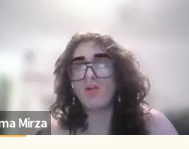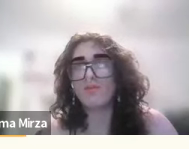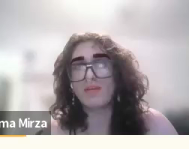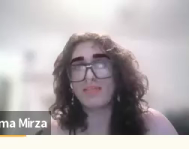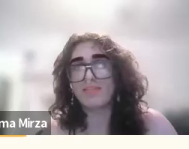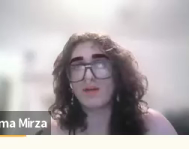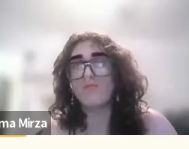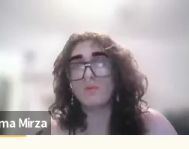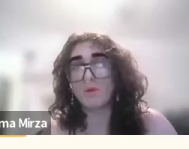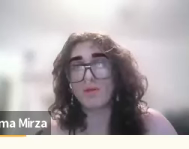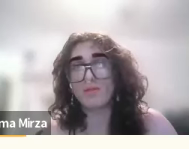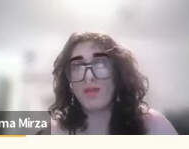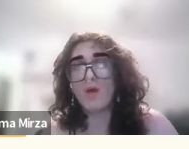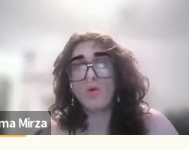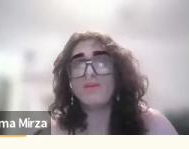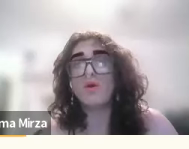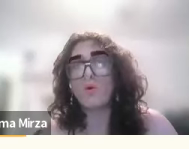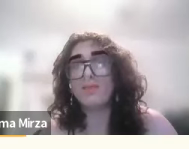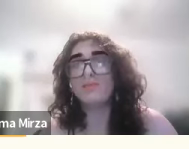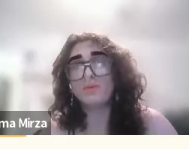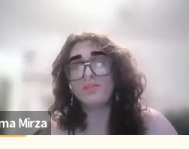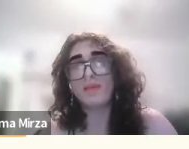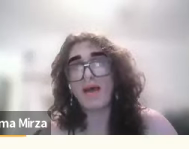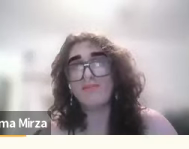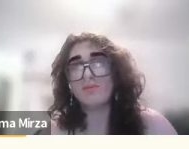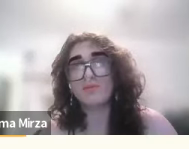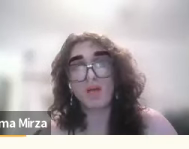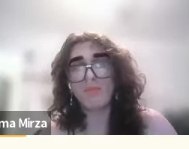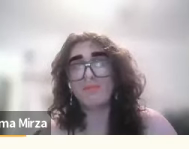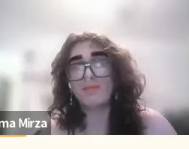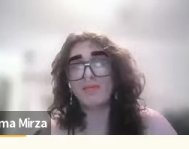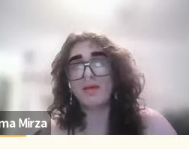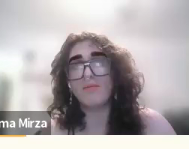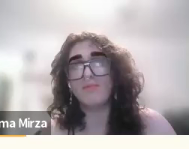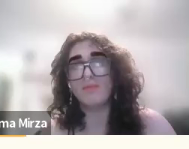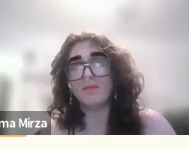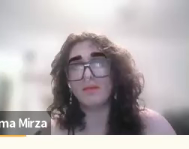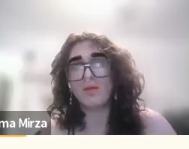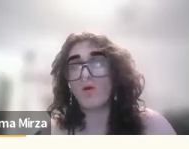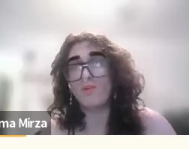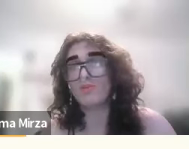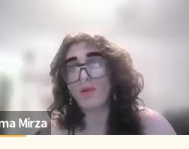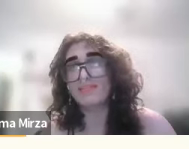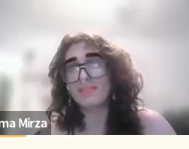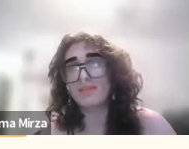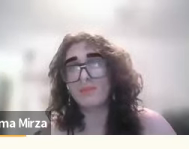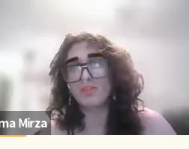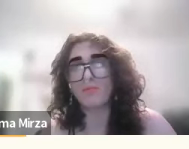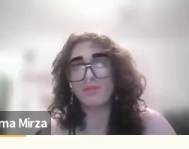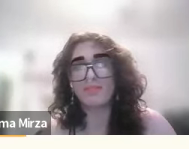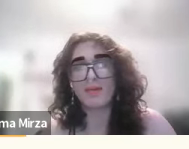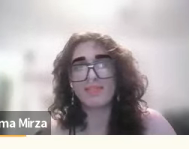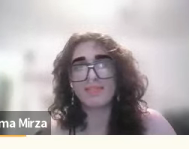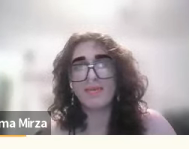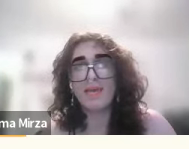escalate all over the United States, all over the world, one of the only tools that we have to stop the overdose crisis and the